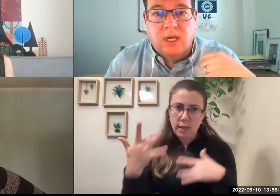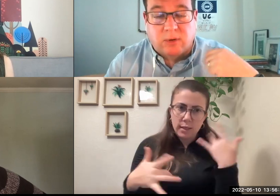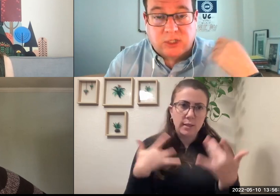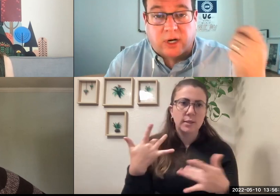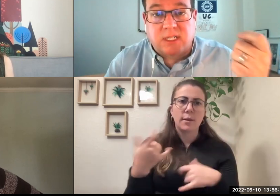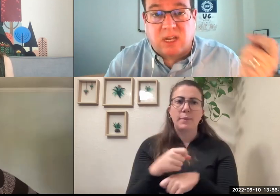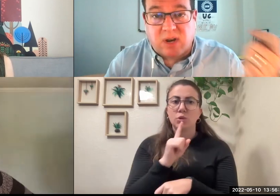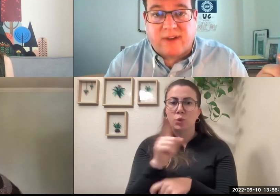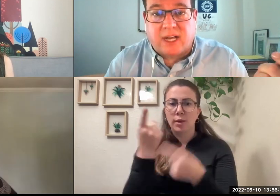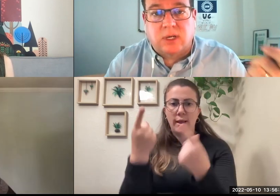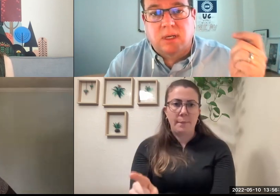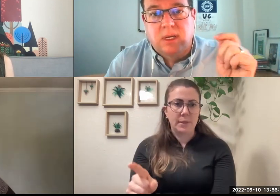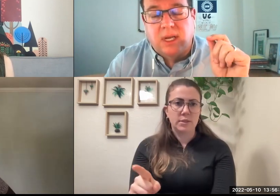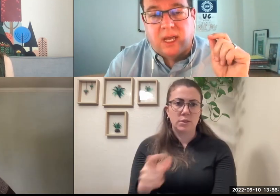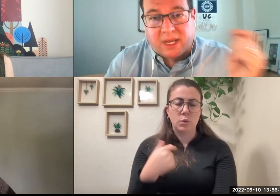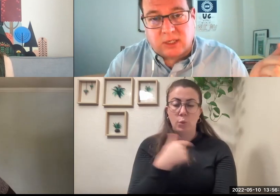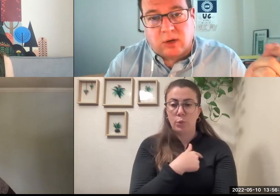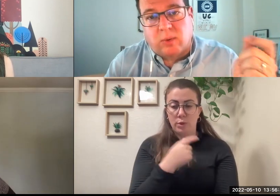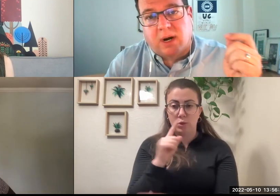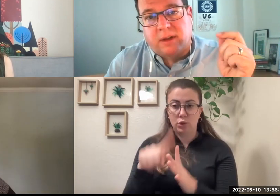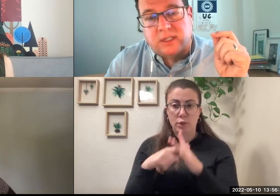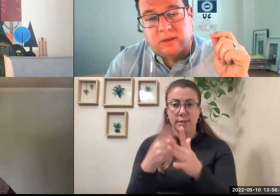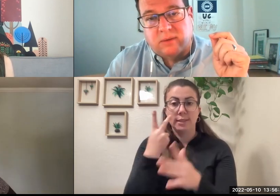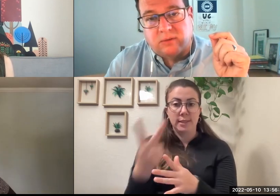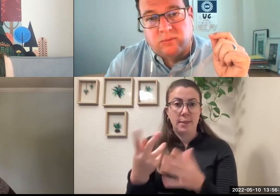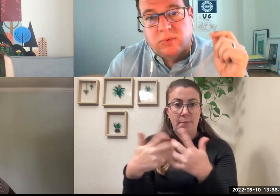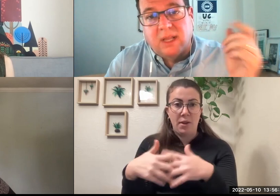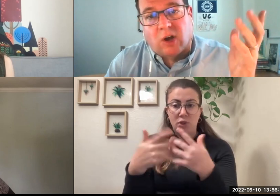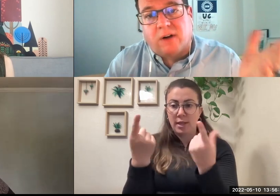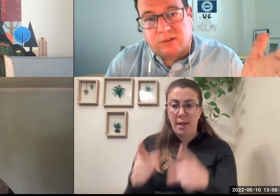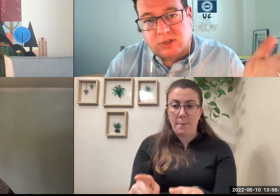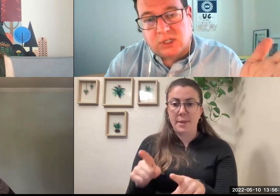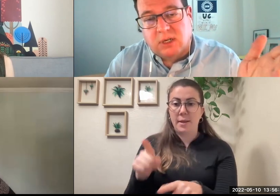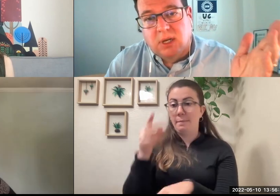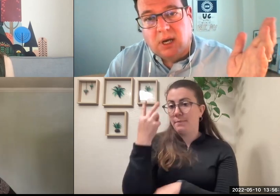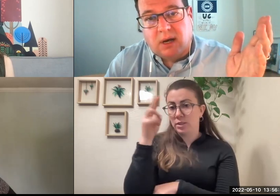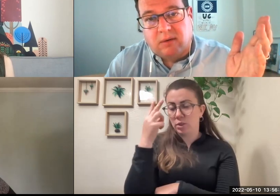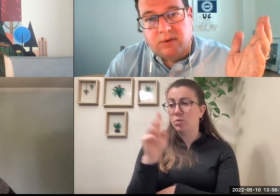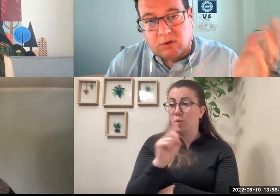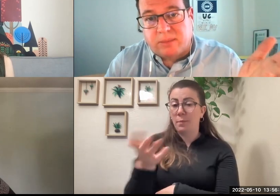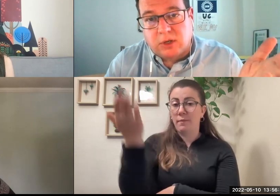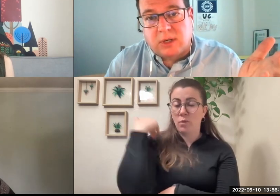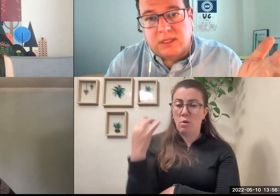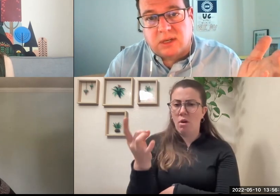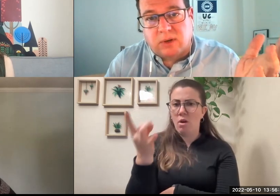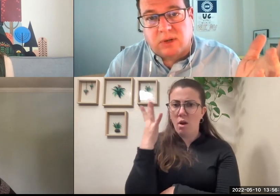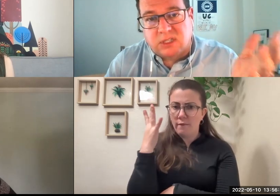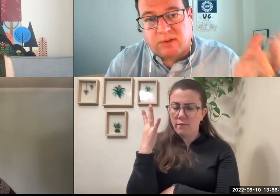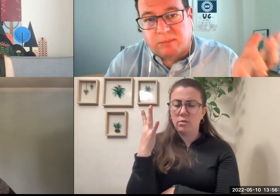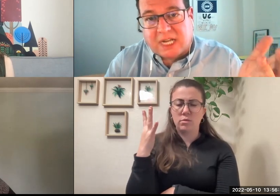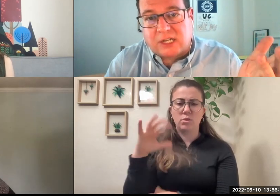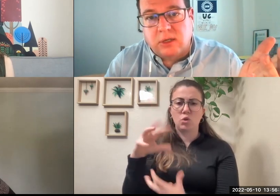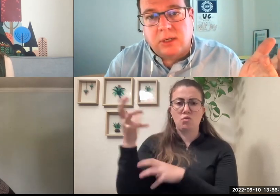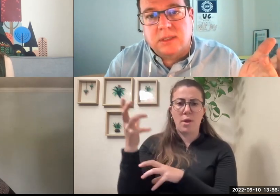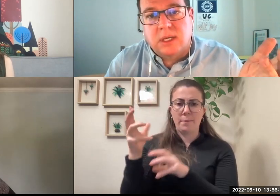happens. And we're starting to see a manufacturing in Mexico where there's a really awful tradition of corrupt unions, of unions